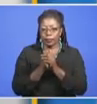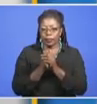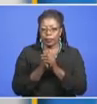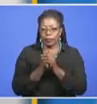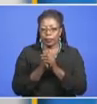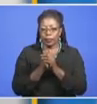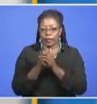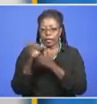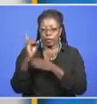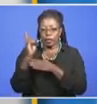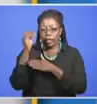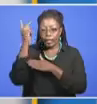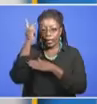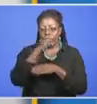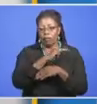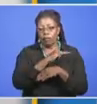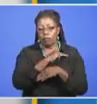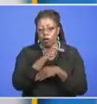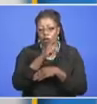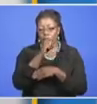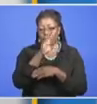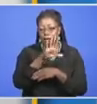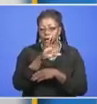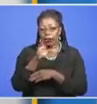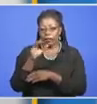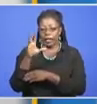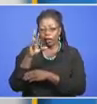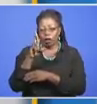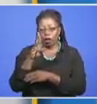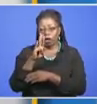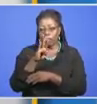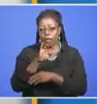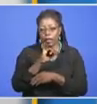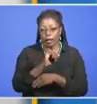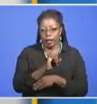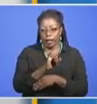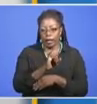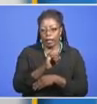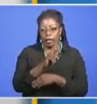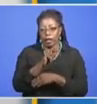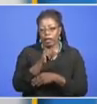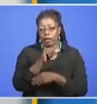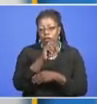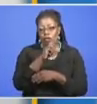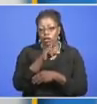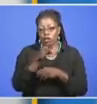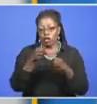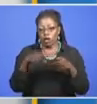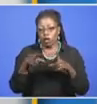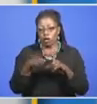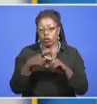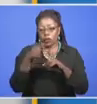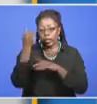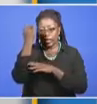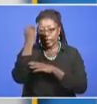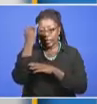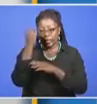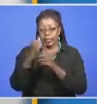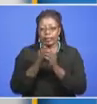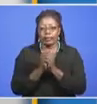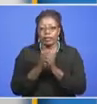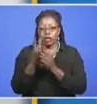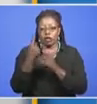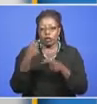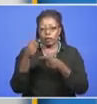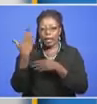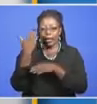the Dominican League, Keith Ramos, 1-for-5 in RBI and a run scored in the Rangers' 9-8 loss to the Indians. Two games